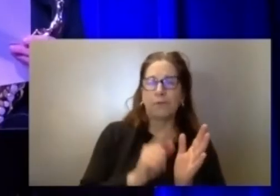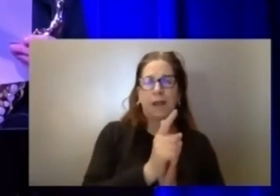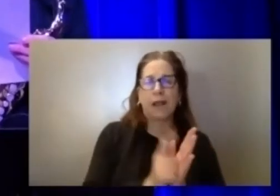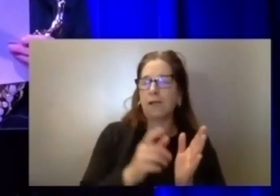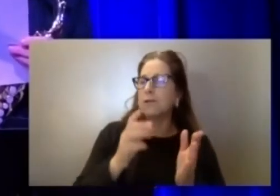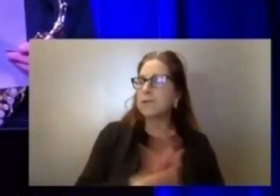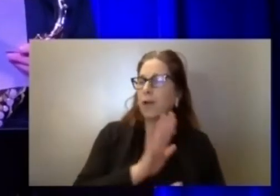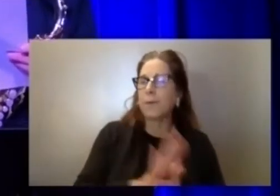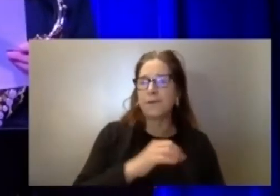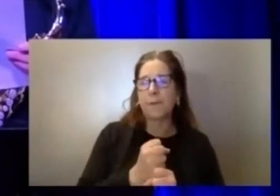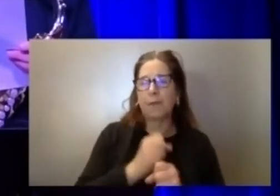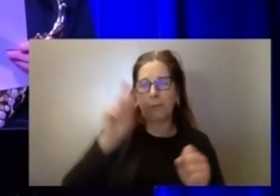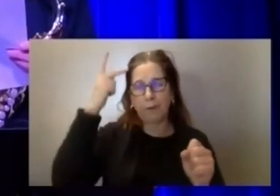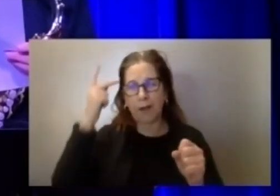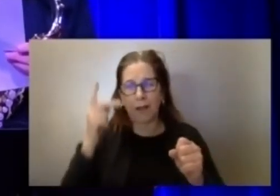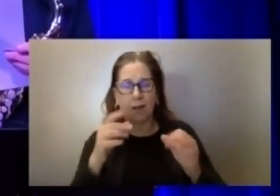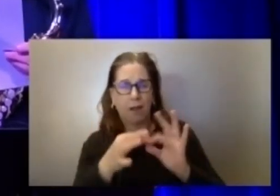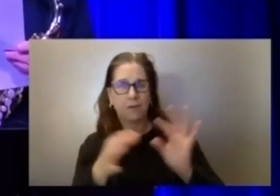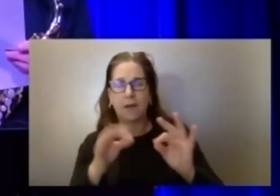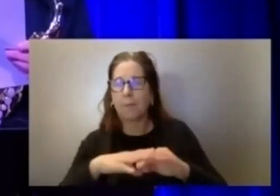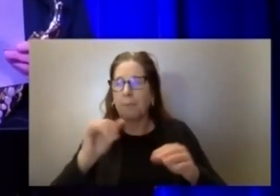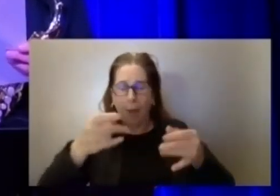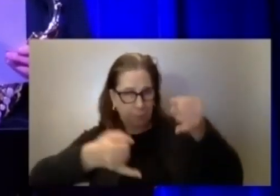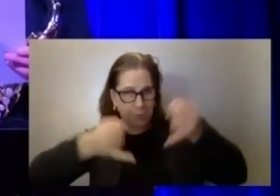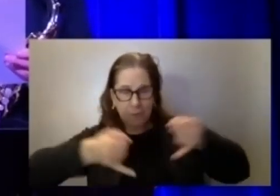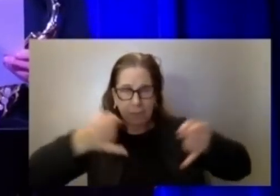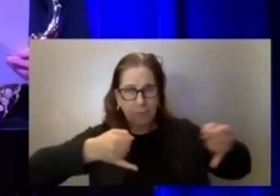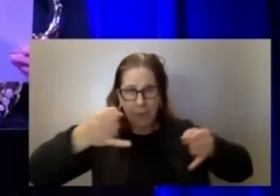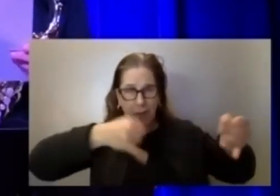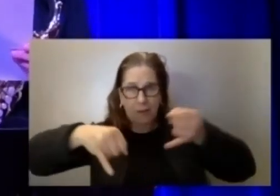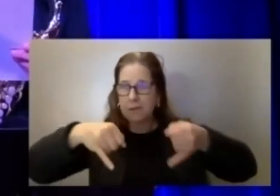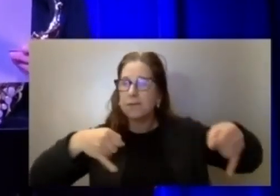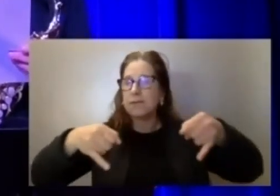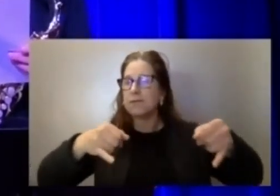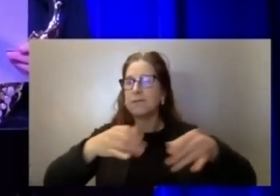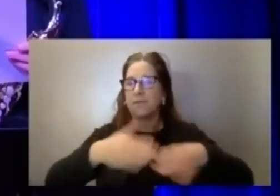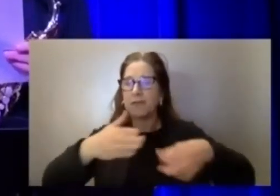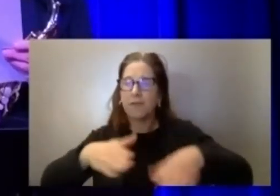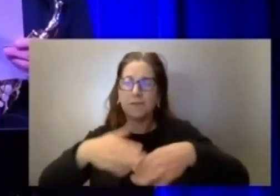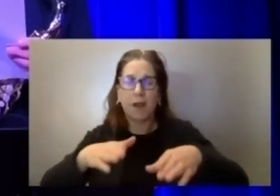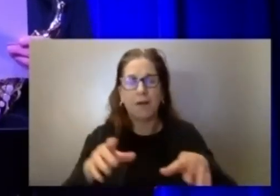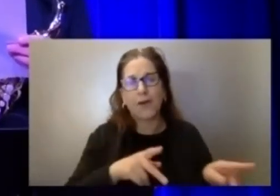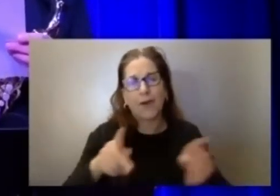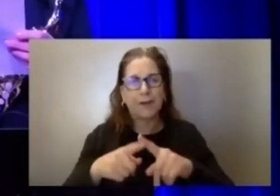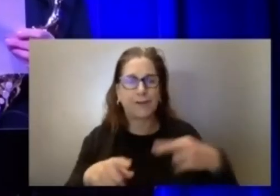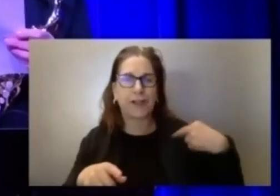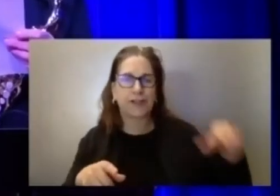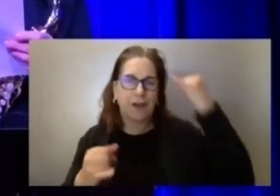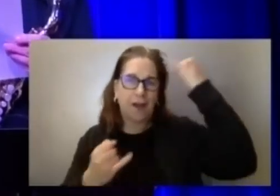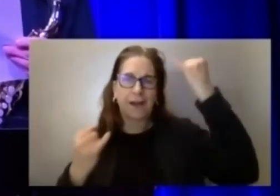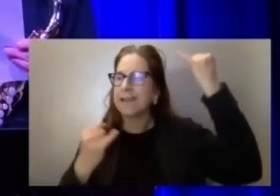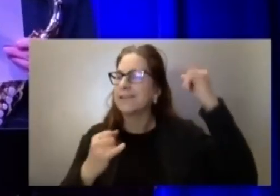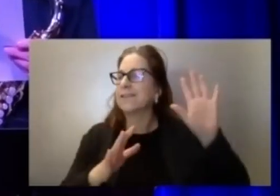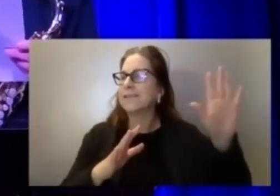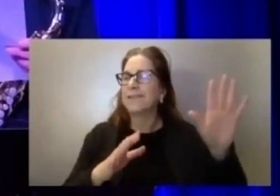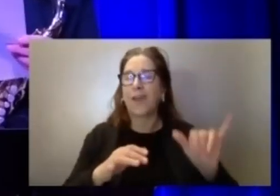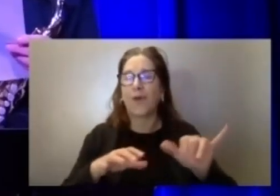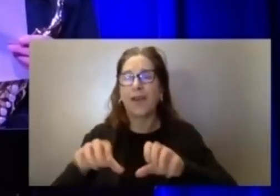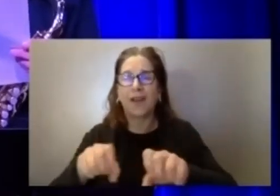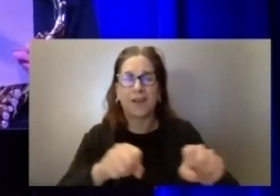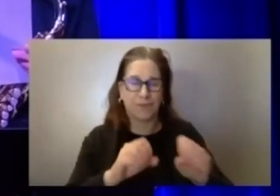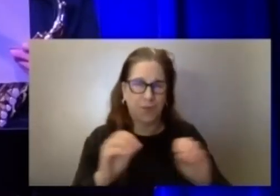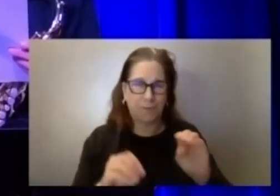legal documents, make political lines on maps, or divide according to religious ideology, but these claims are without merit